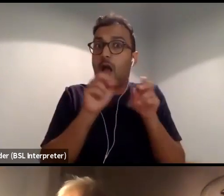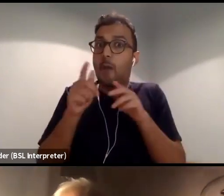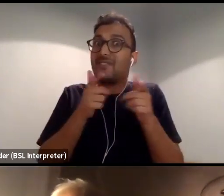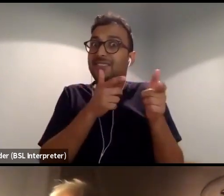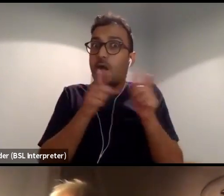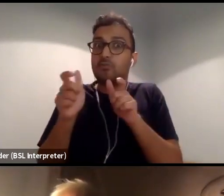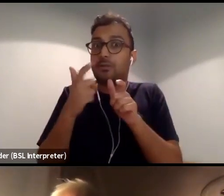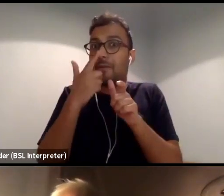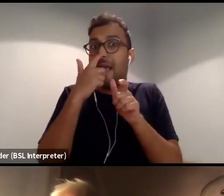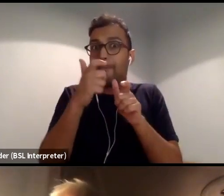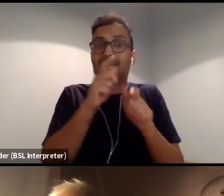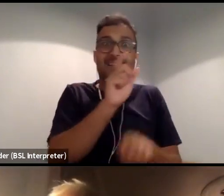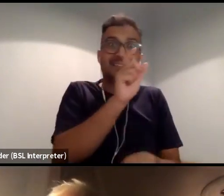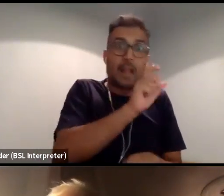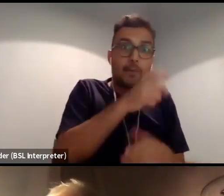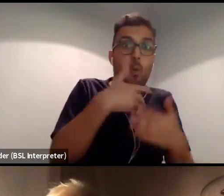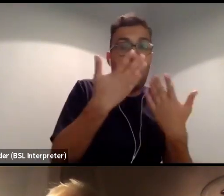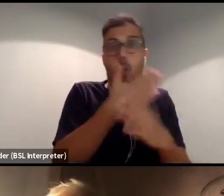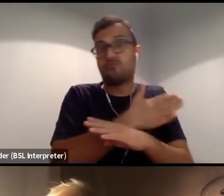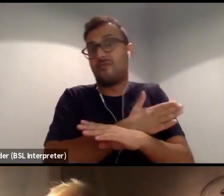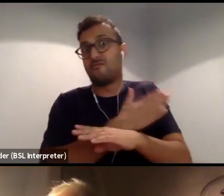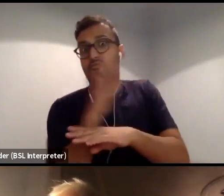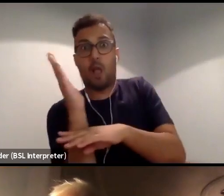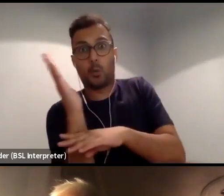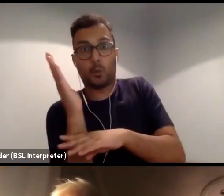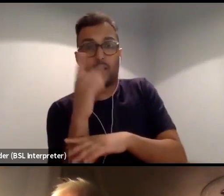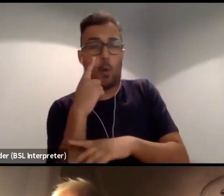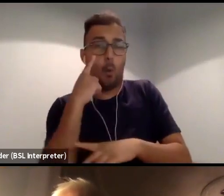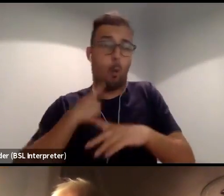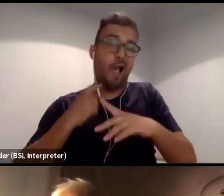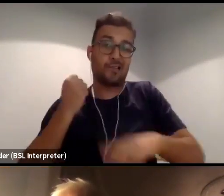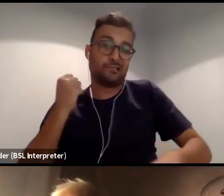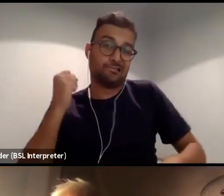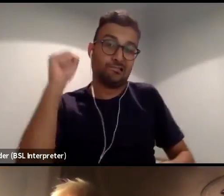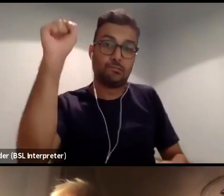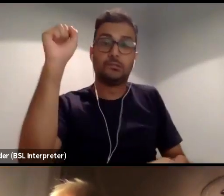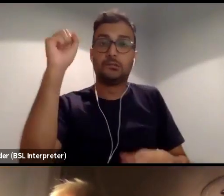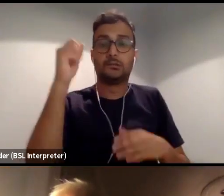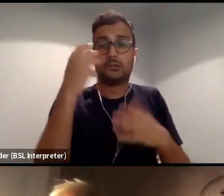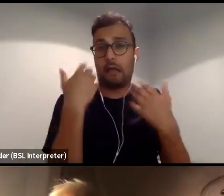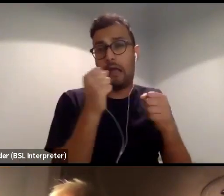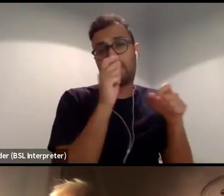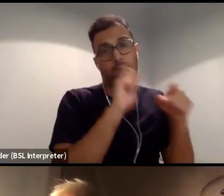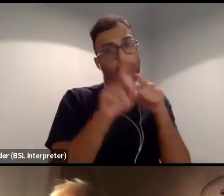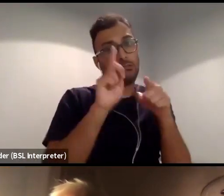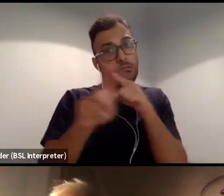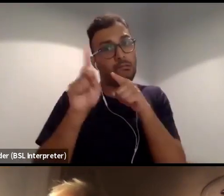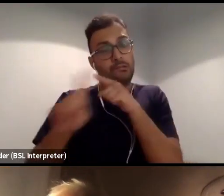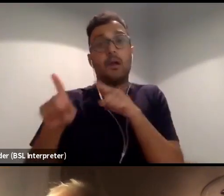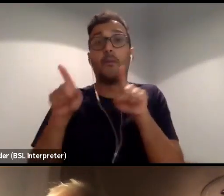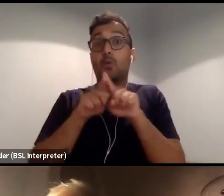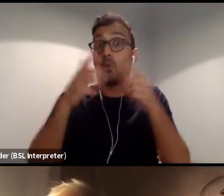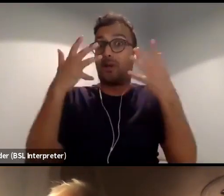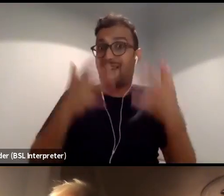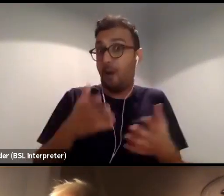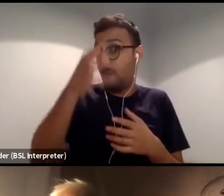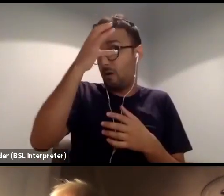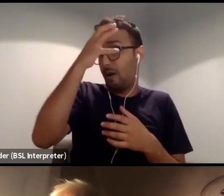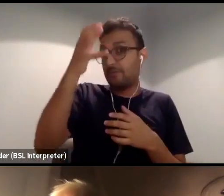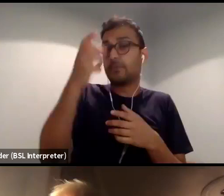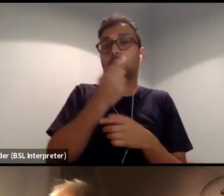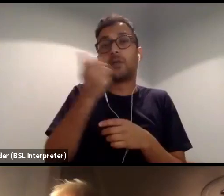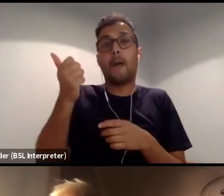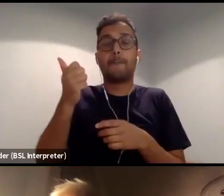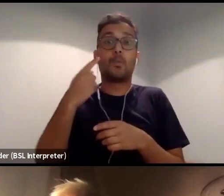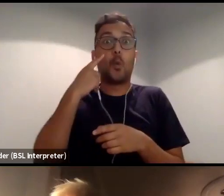had a number of far-right groups prescribed, so named by the government as being terrorist